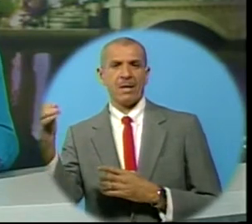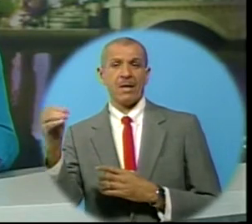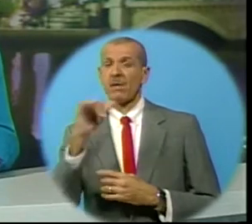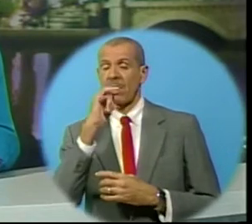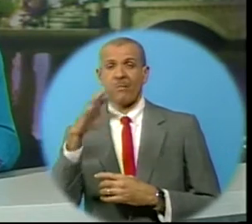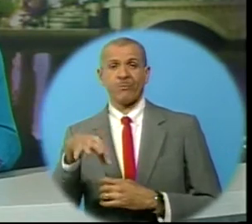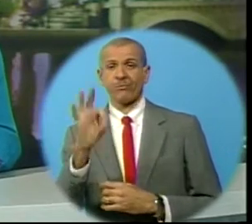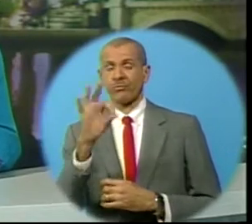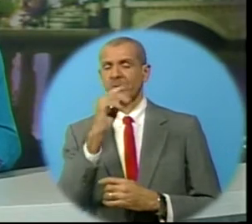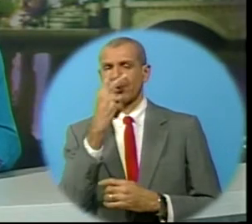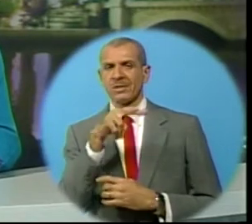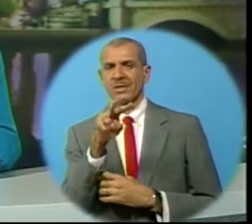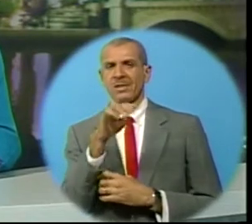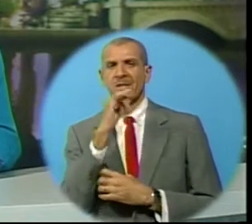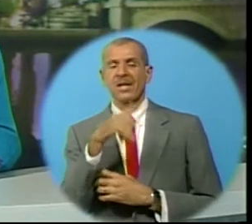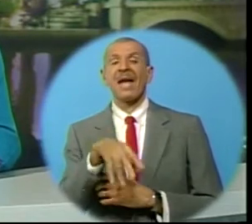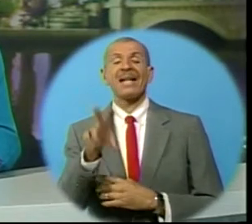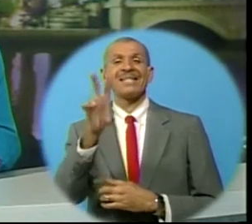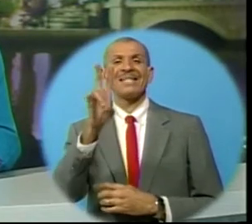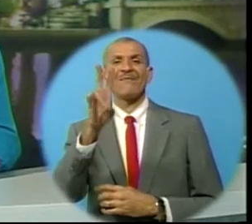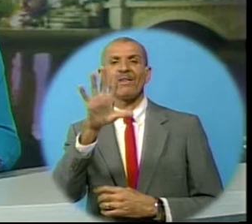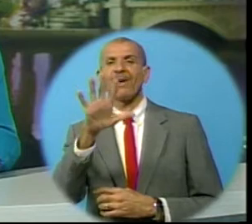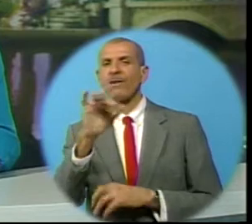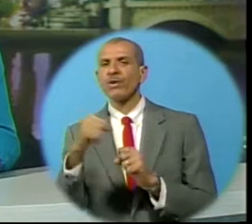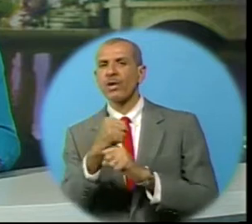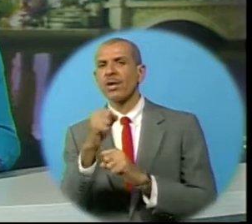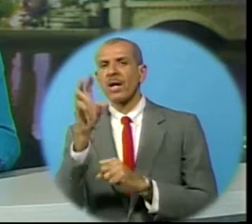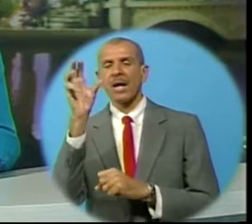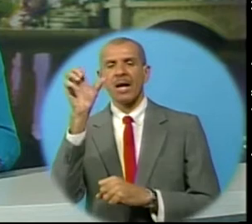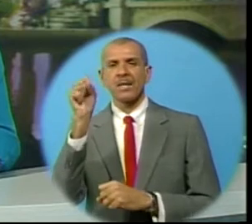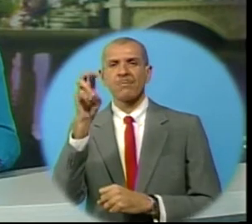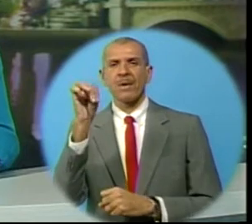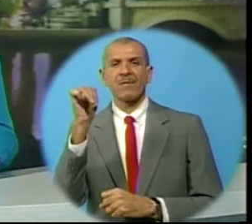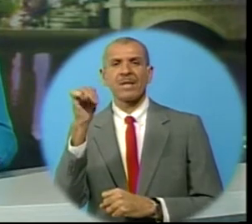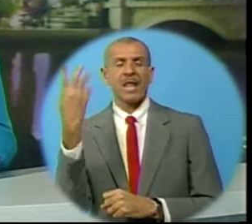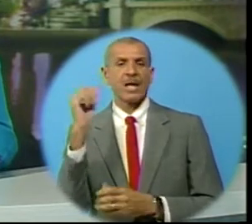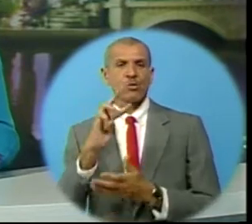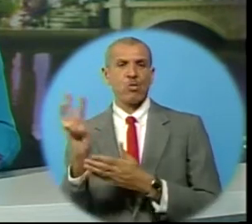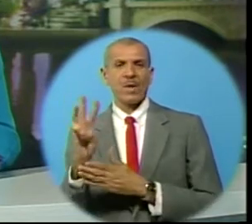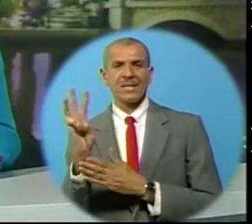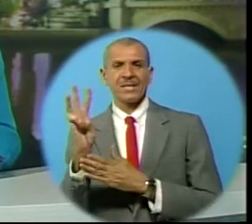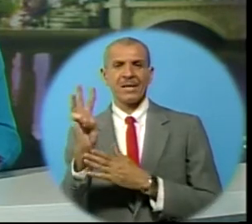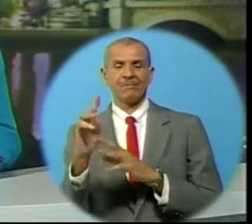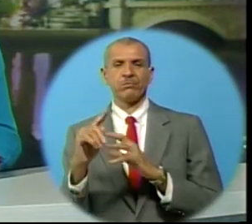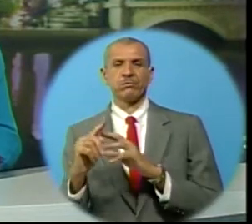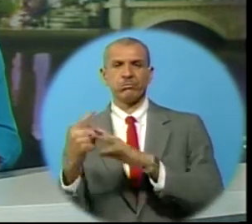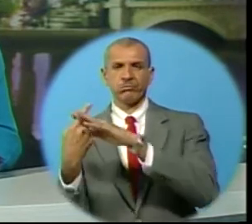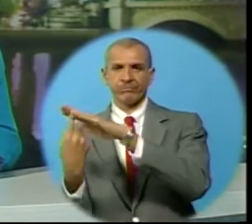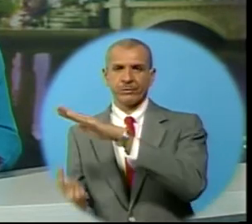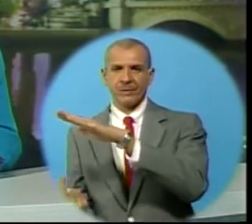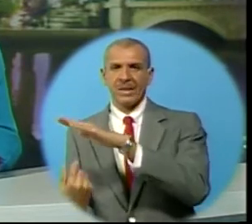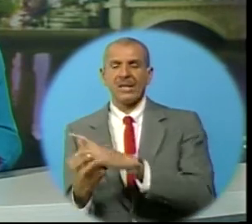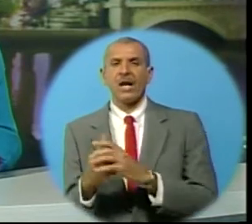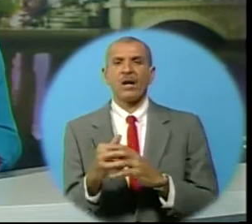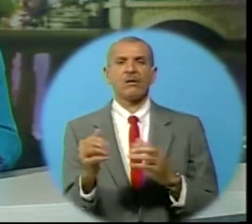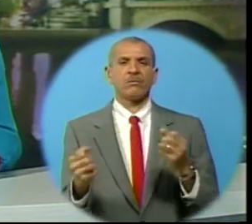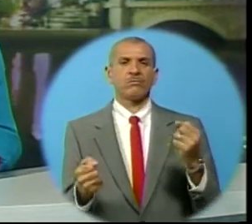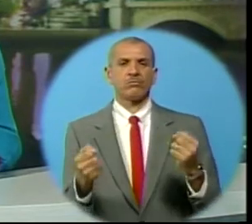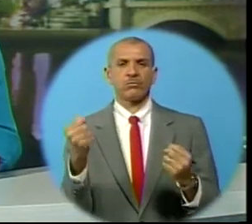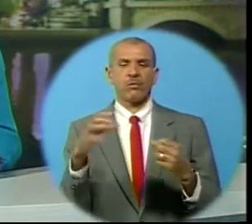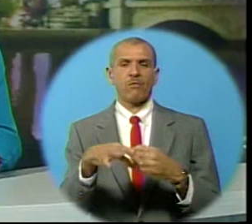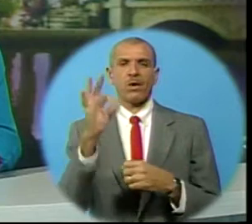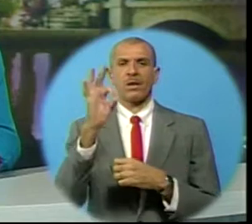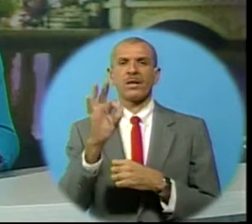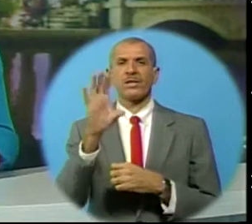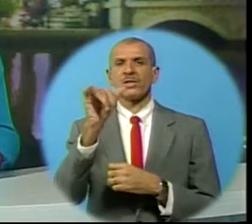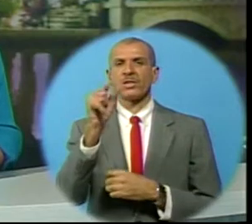Meanwhile, 75-year-old Smith was reported missing last Wednesday. Her vehicle was found on Chelston Park, Culloden